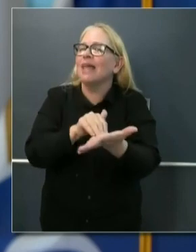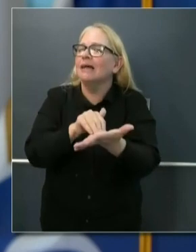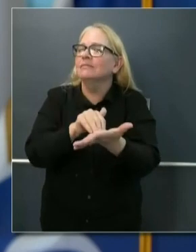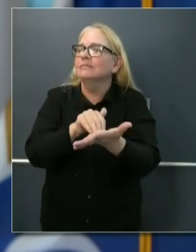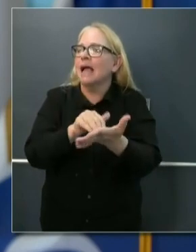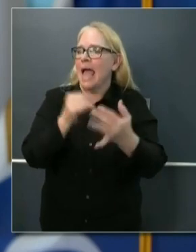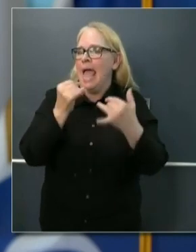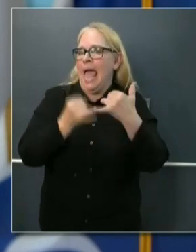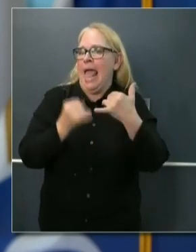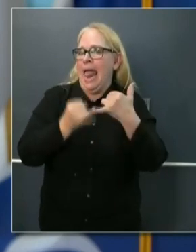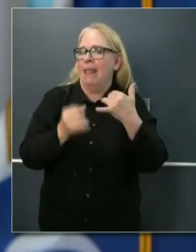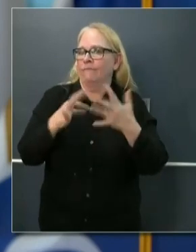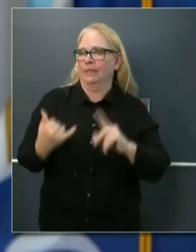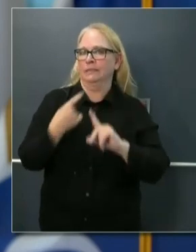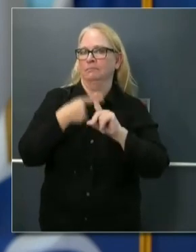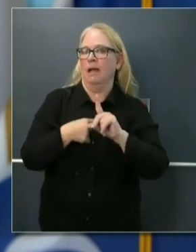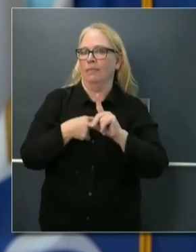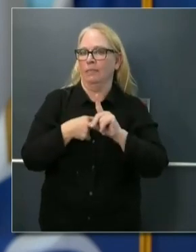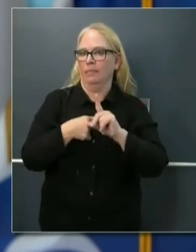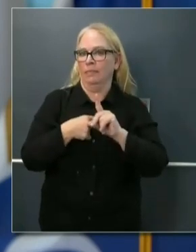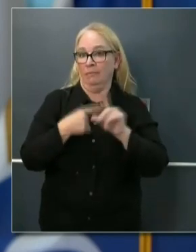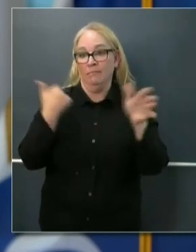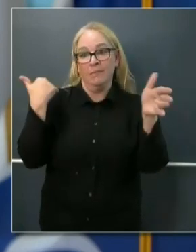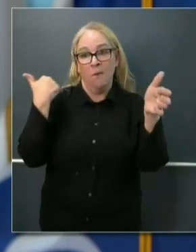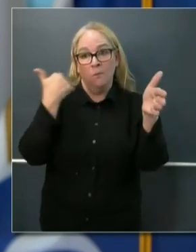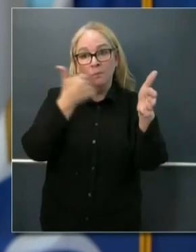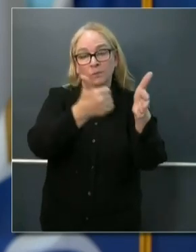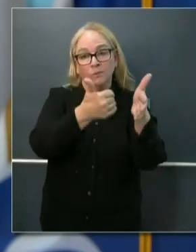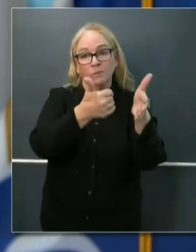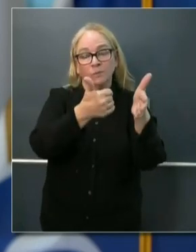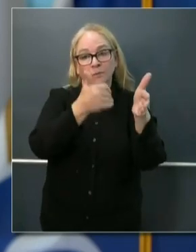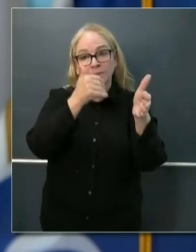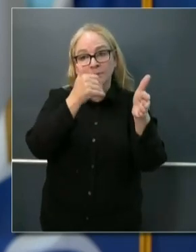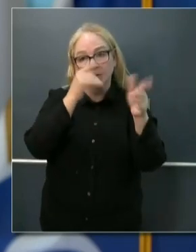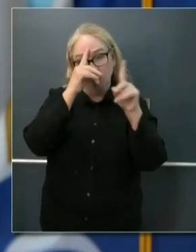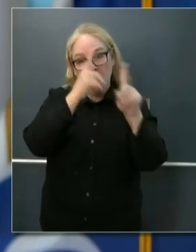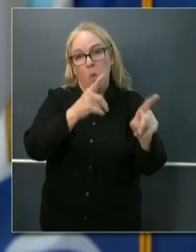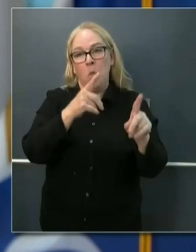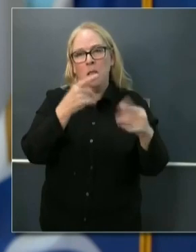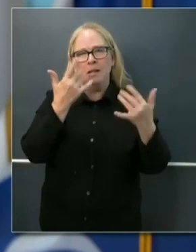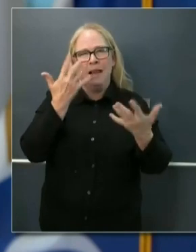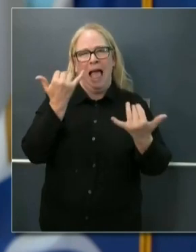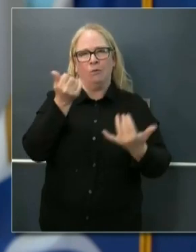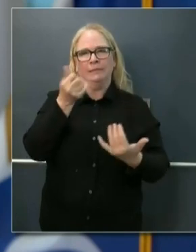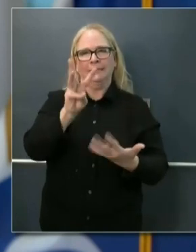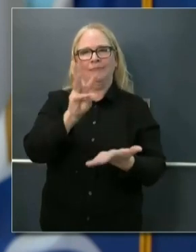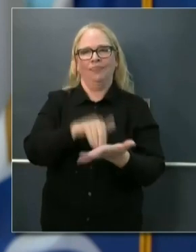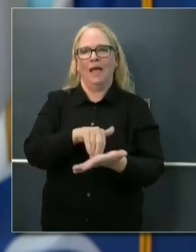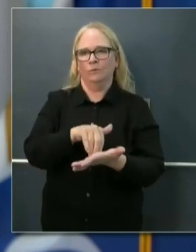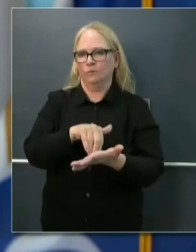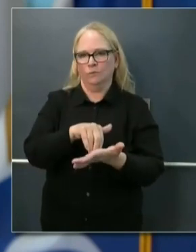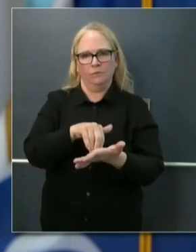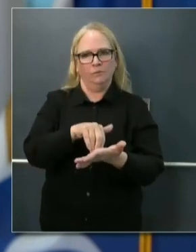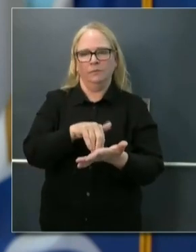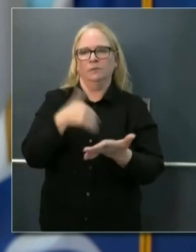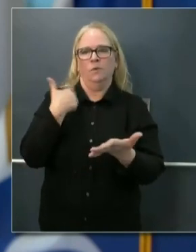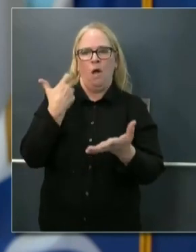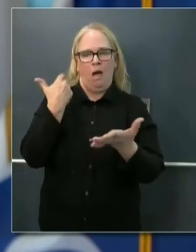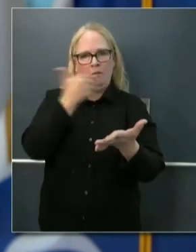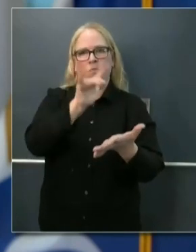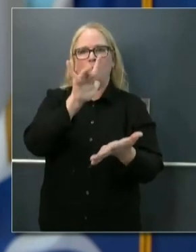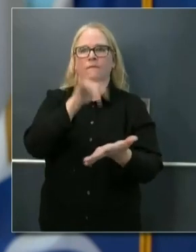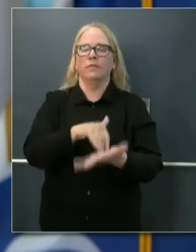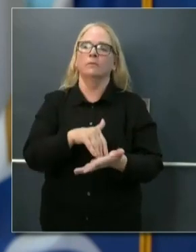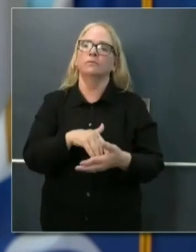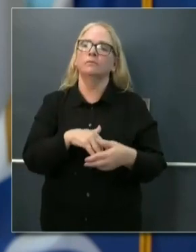of this month. We're well on our way of achieving that goal. We're north of 16,000 a day as I speak. We are